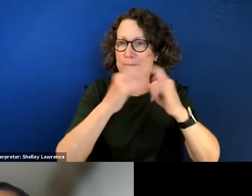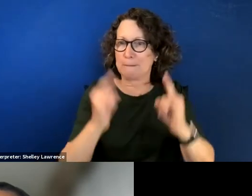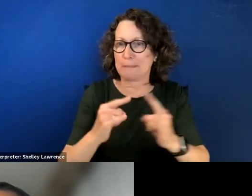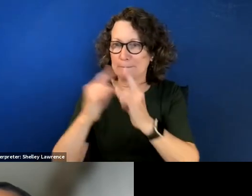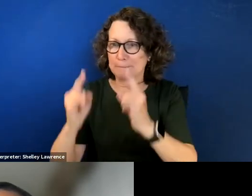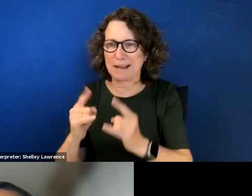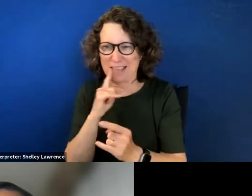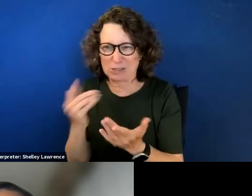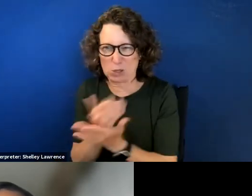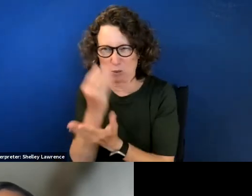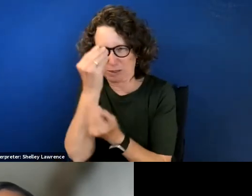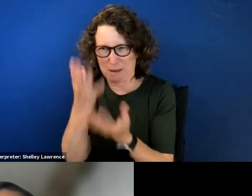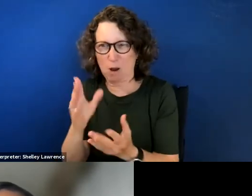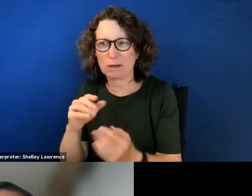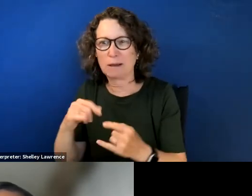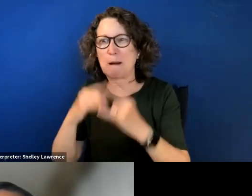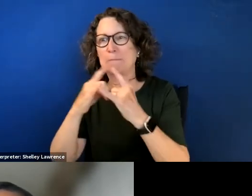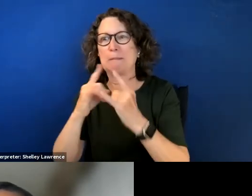the latest news on that.